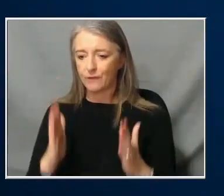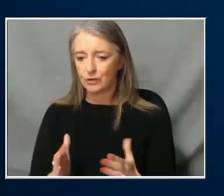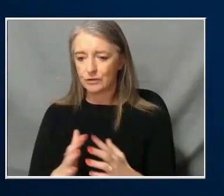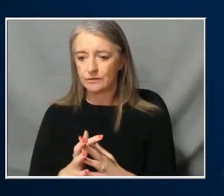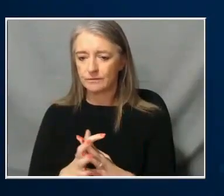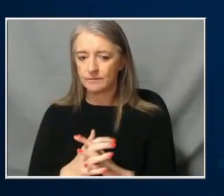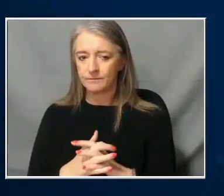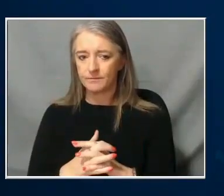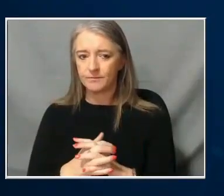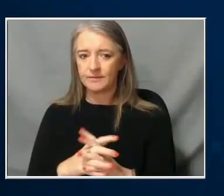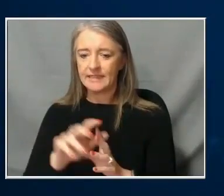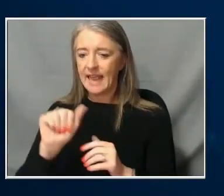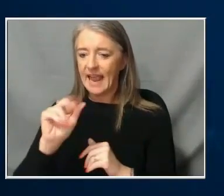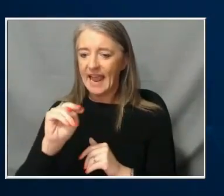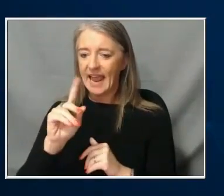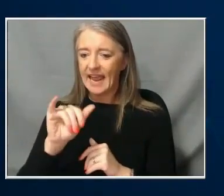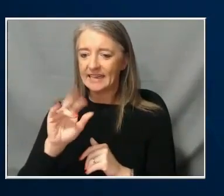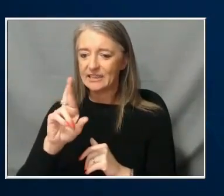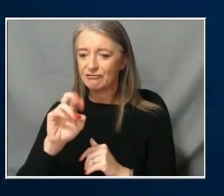Andy Reid.